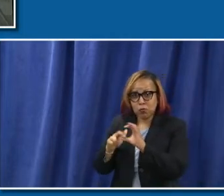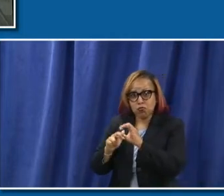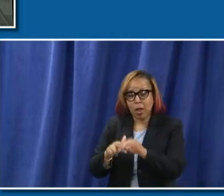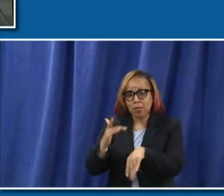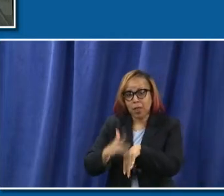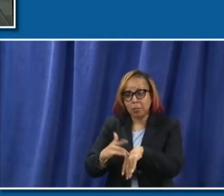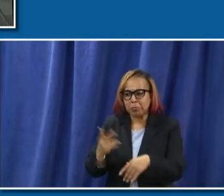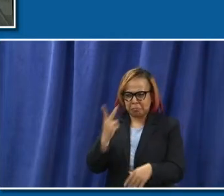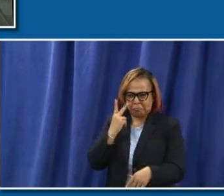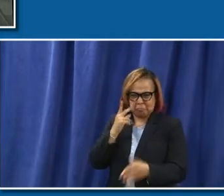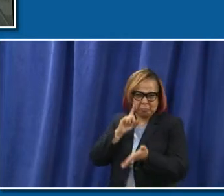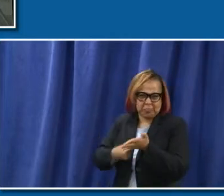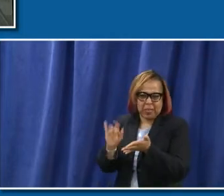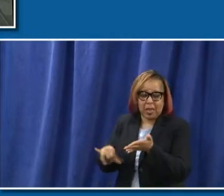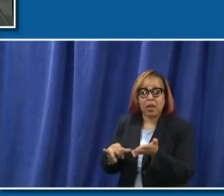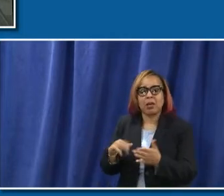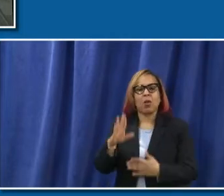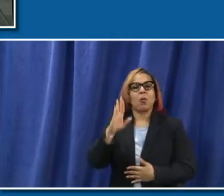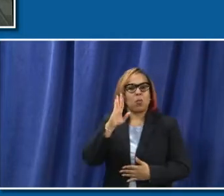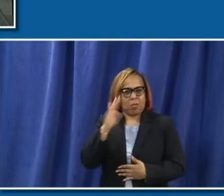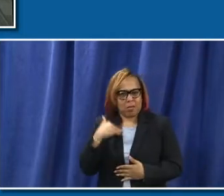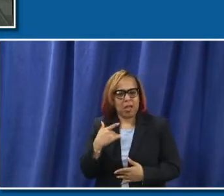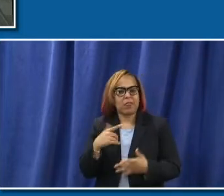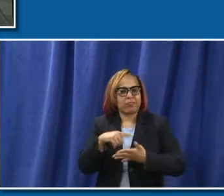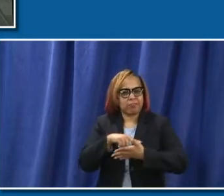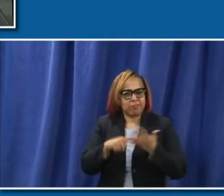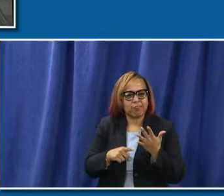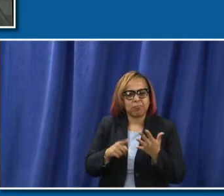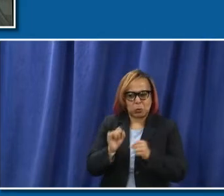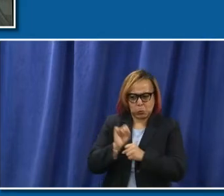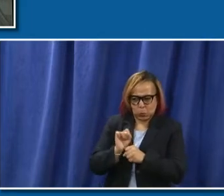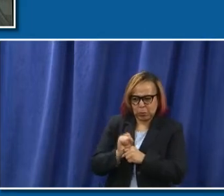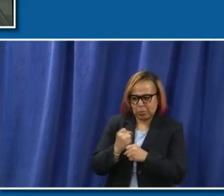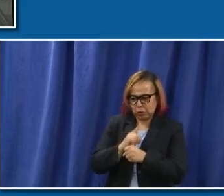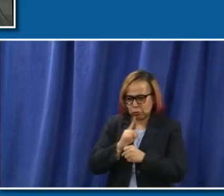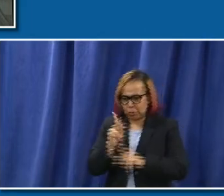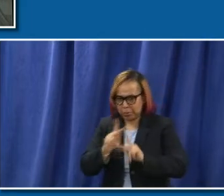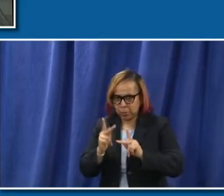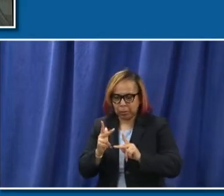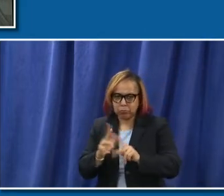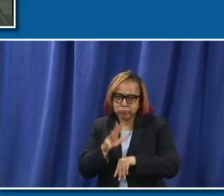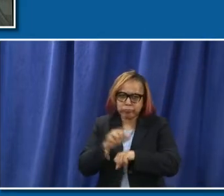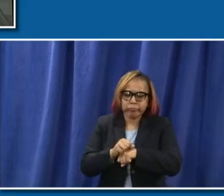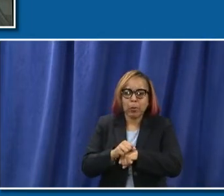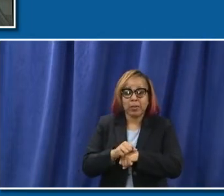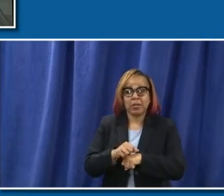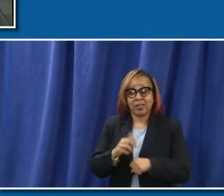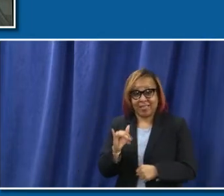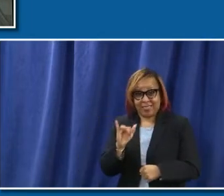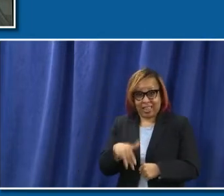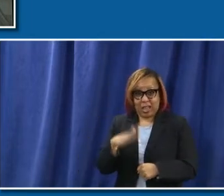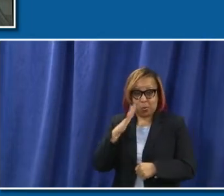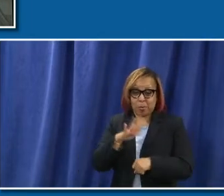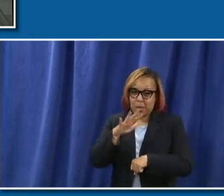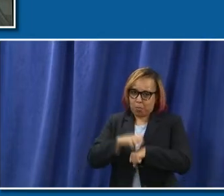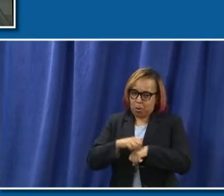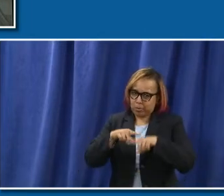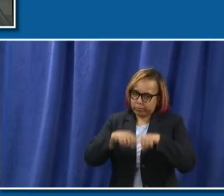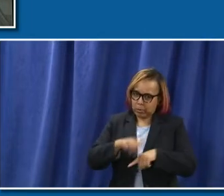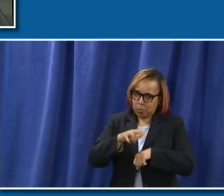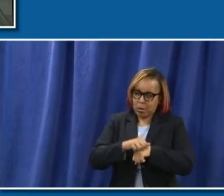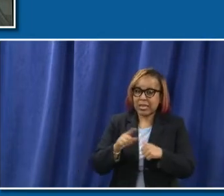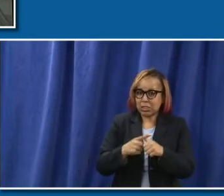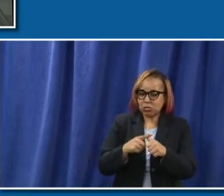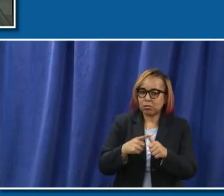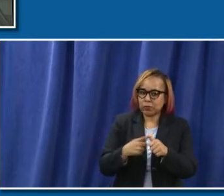available? So there will be the opportunity to work to make sure people get appointments. And because this will be appointment-based, at least